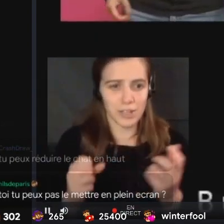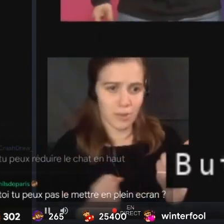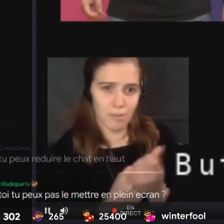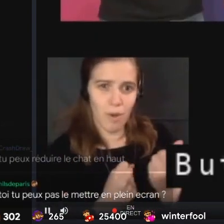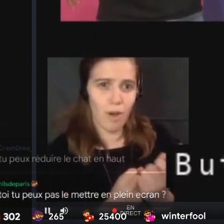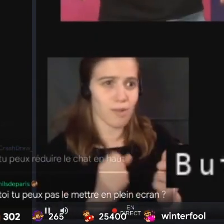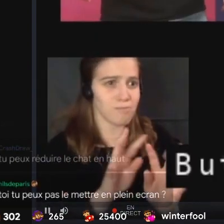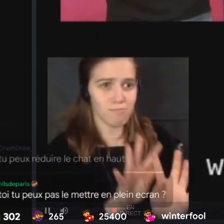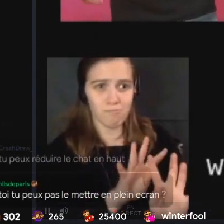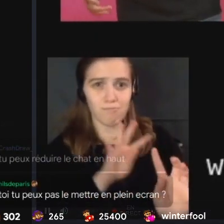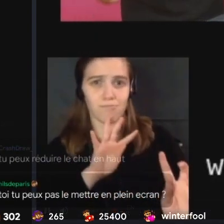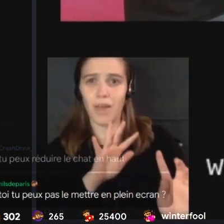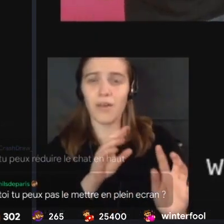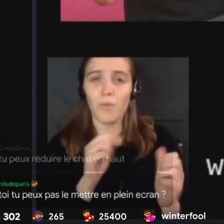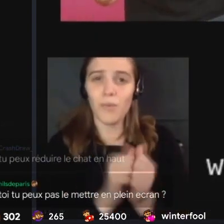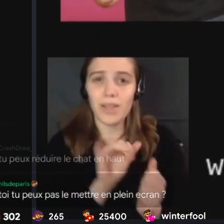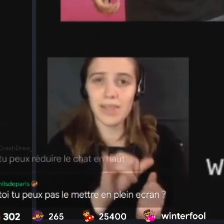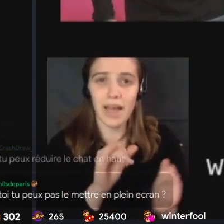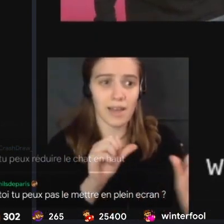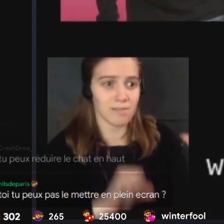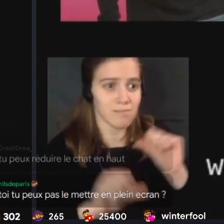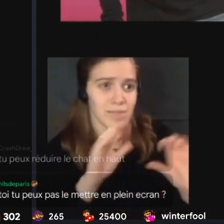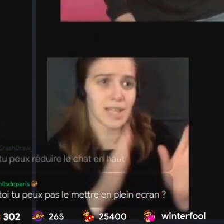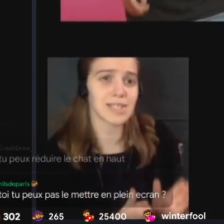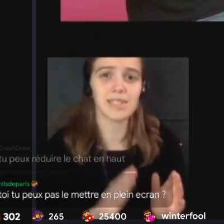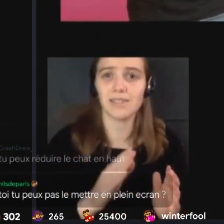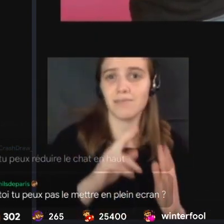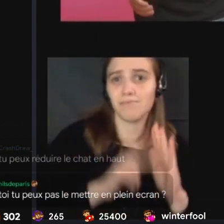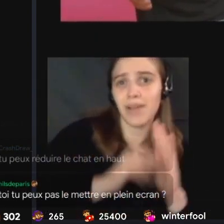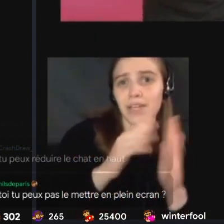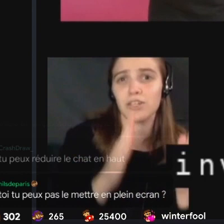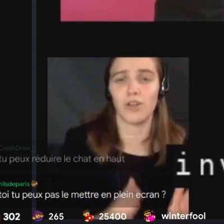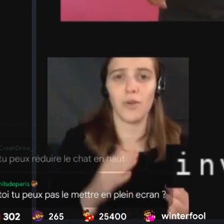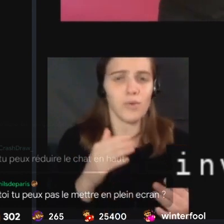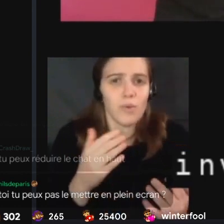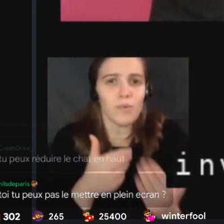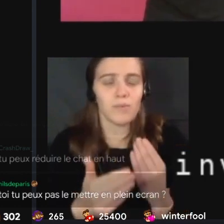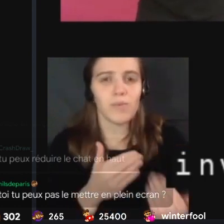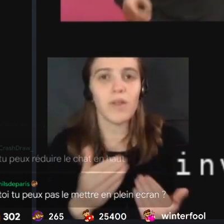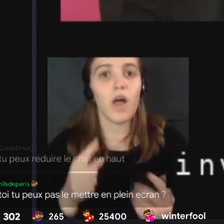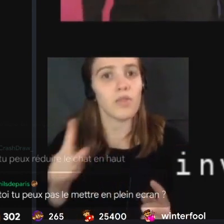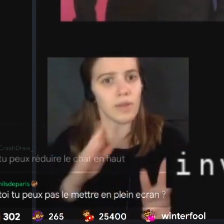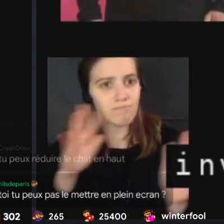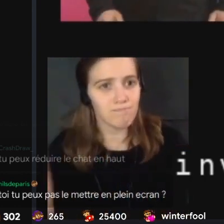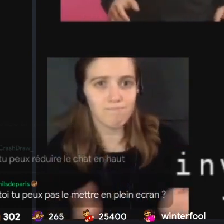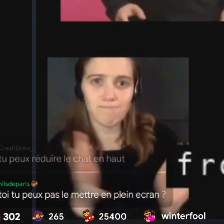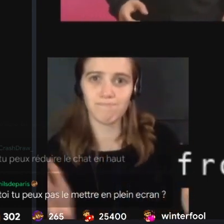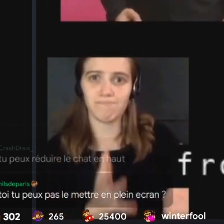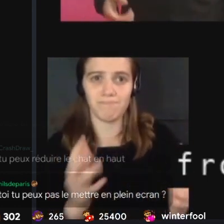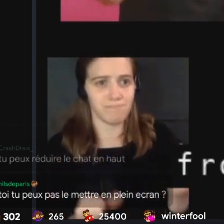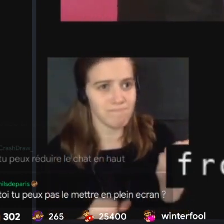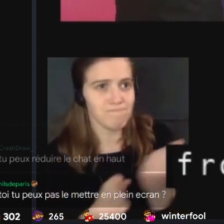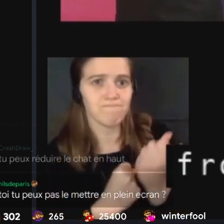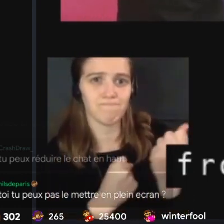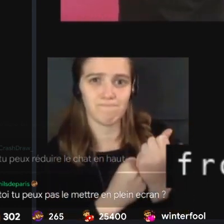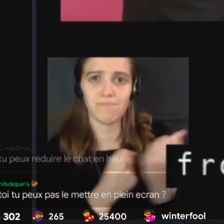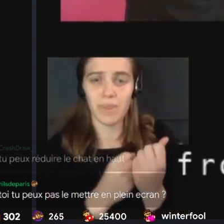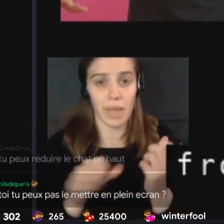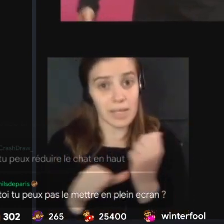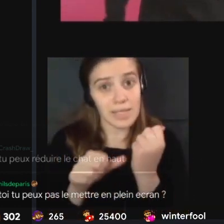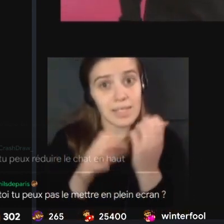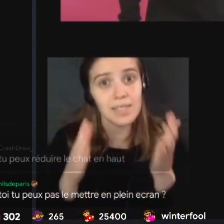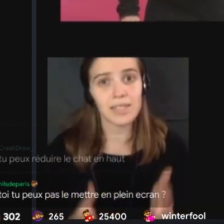Monsieur Stan? inventors, and pushed their work from J'avais mis le imagination chat exprès, mais si vous to voulez pas, vous voulez pas. reality? The thought partners, the assistants, the support systems. It's